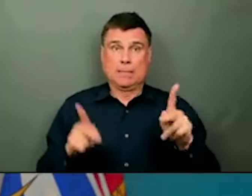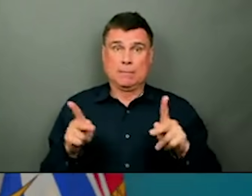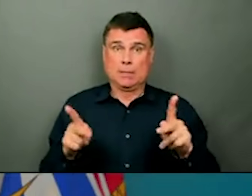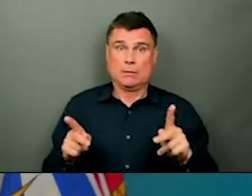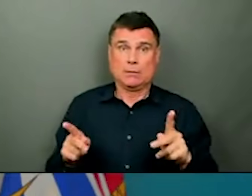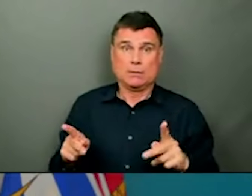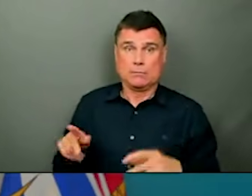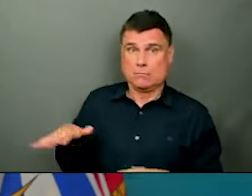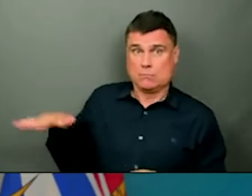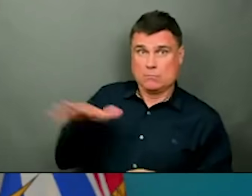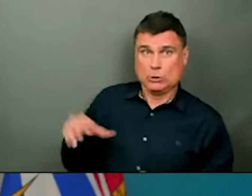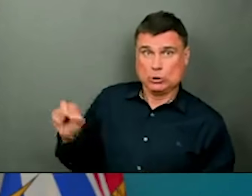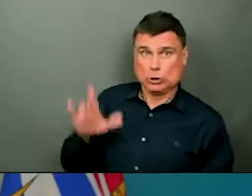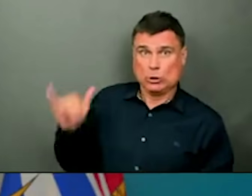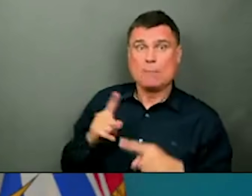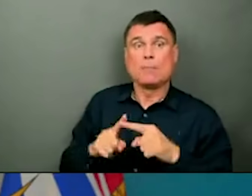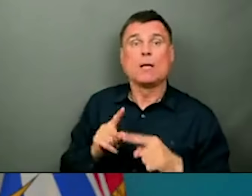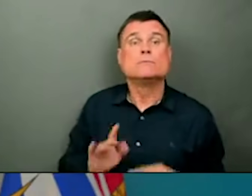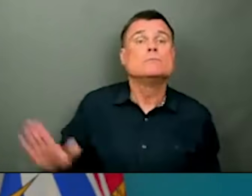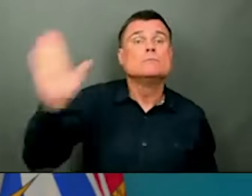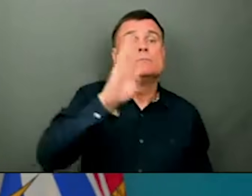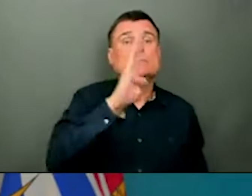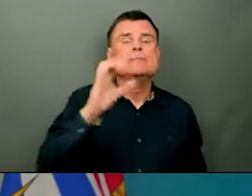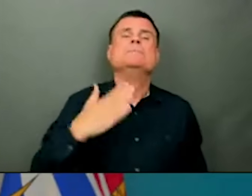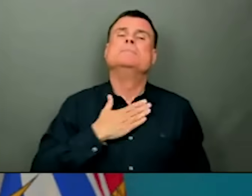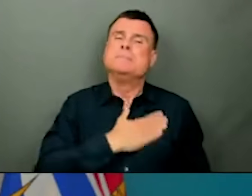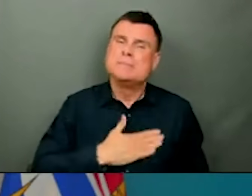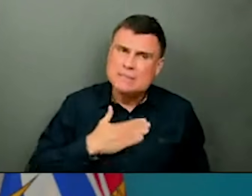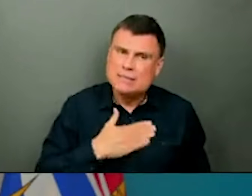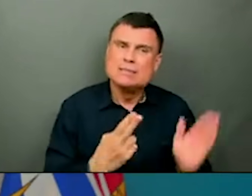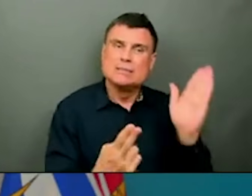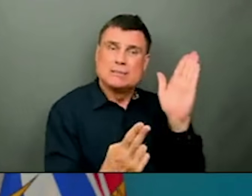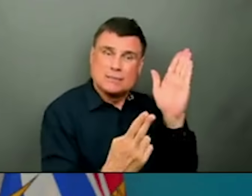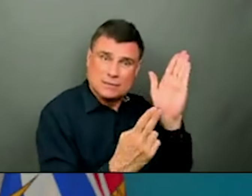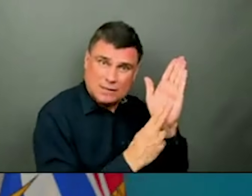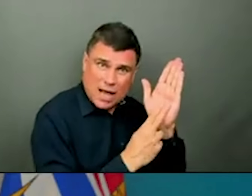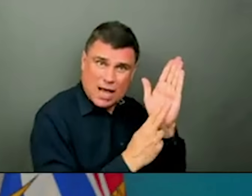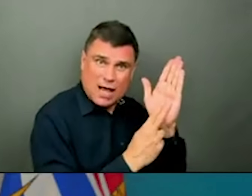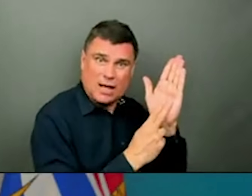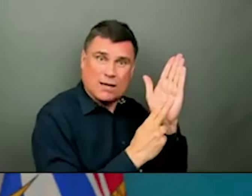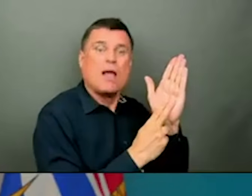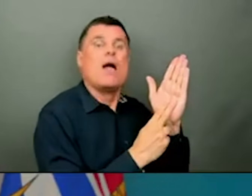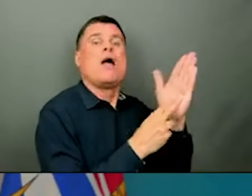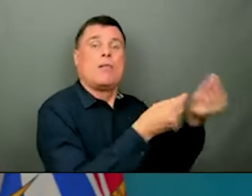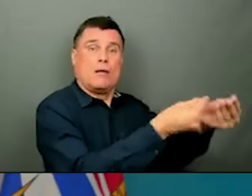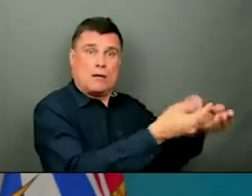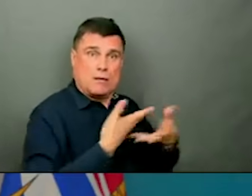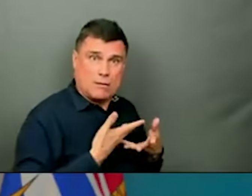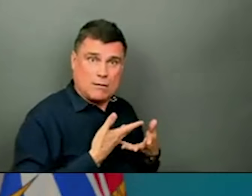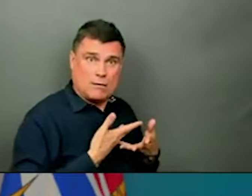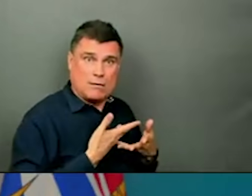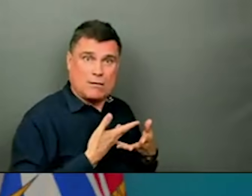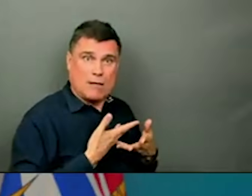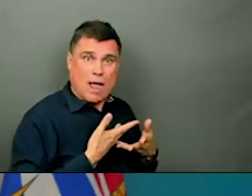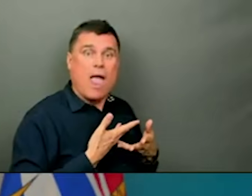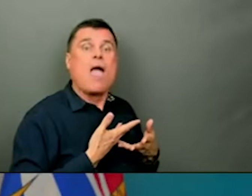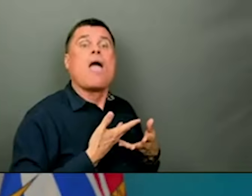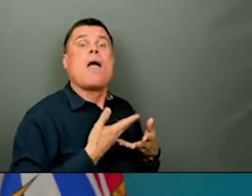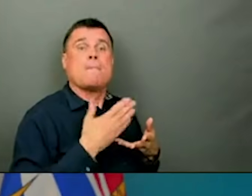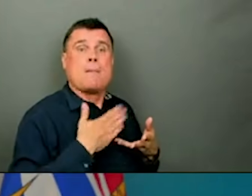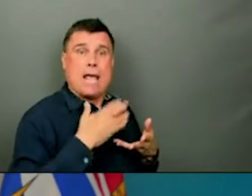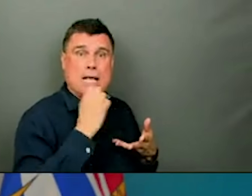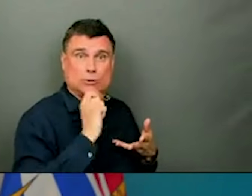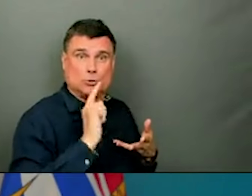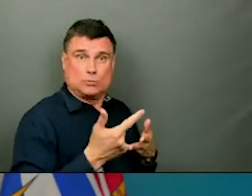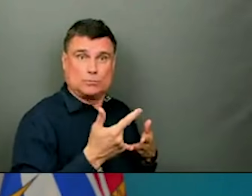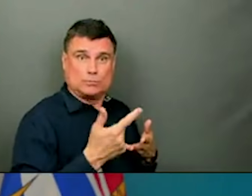else register for their vaccine. That allows you access as age rates drop in both hotspot areas and for the public as a